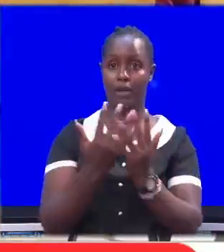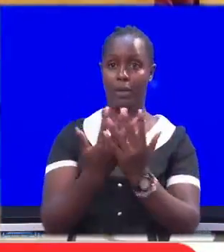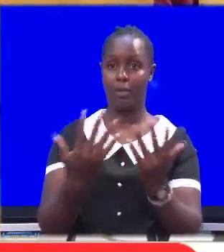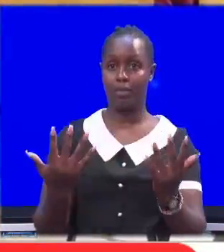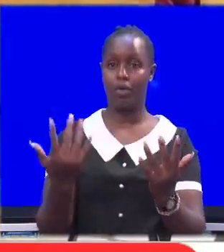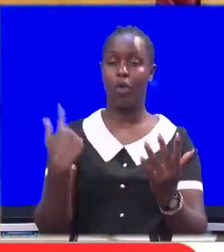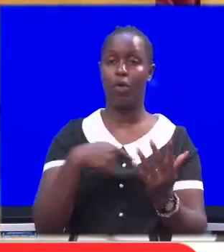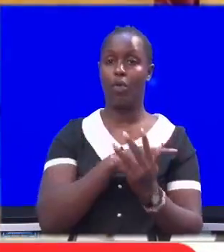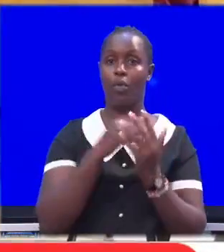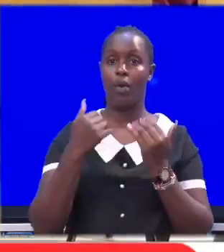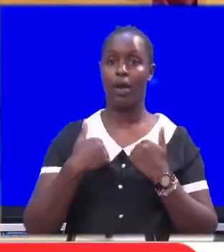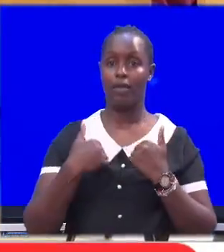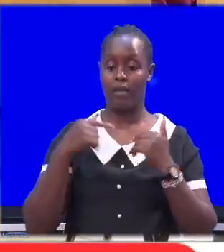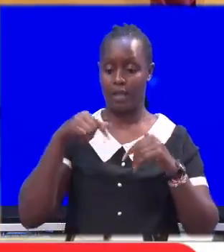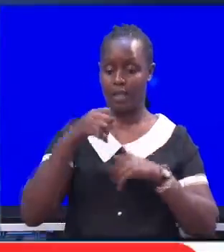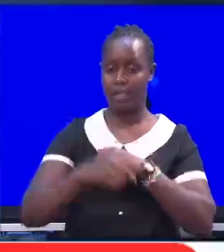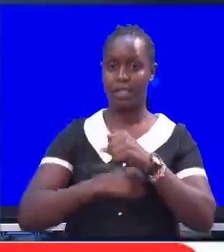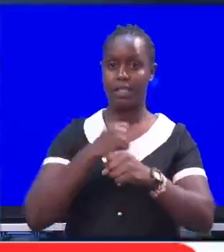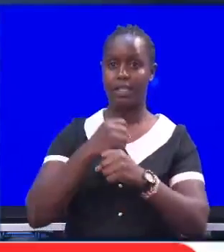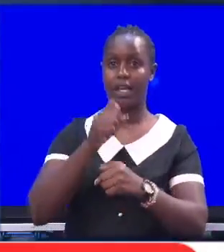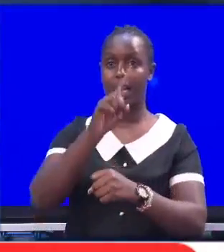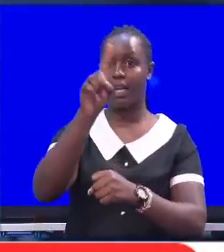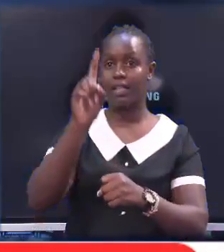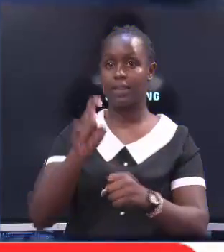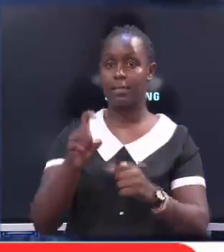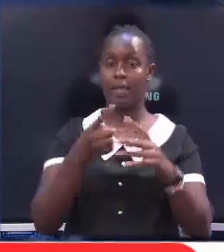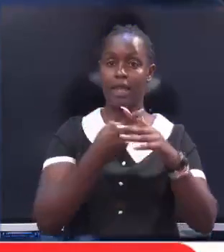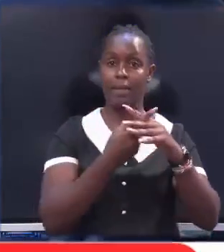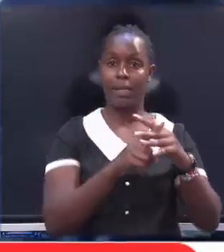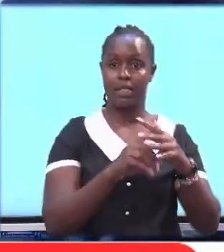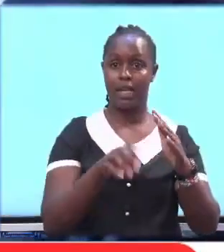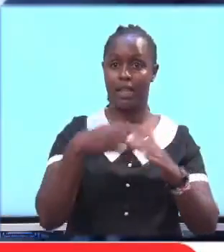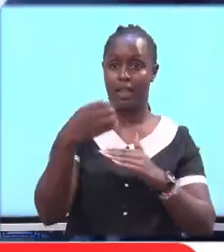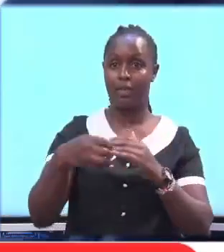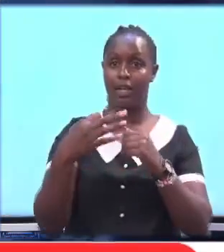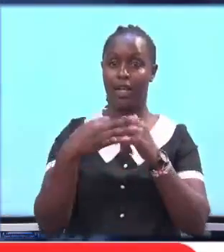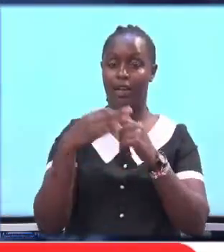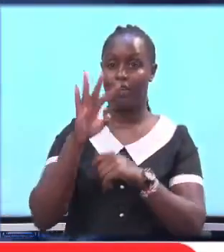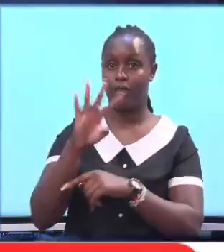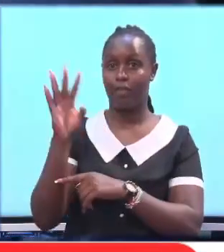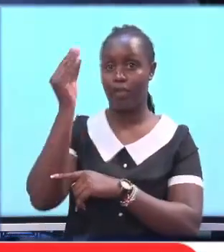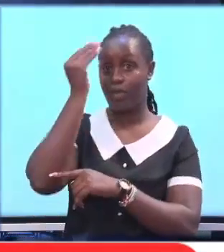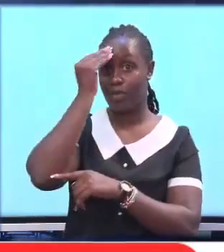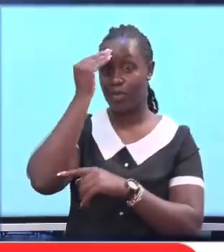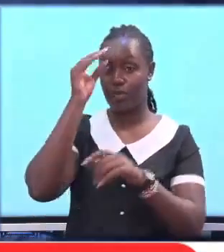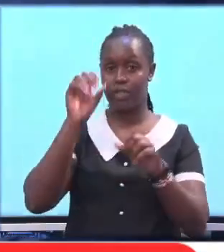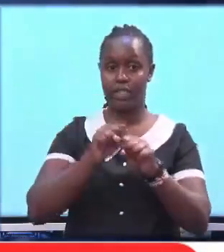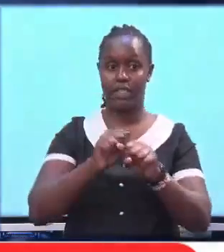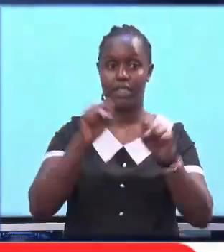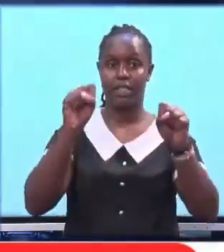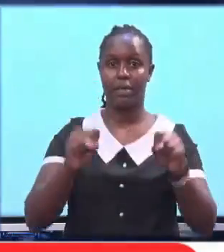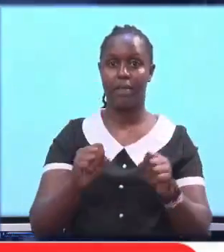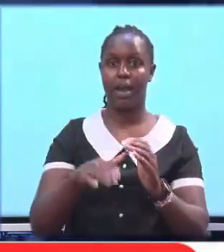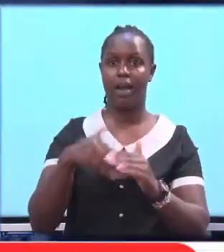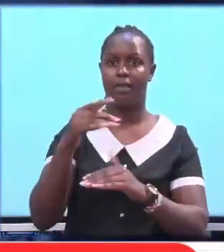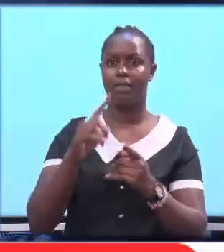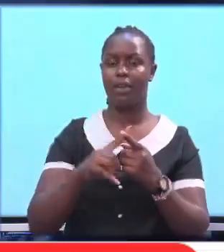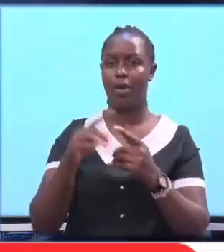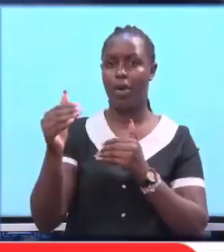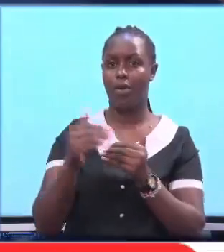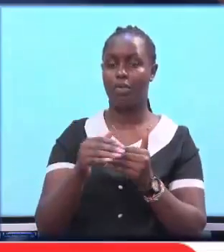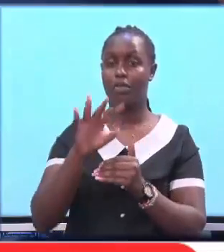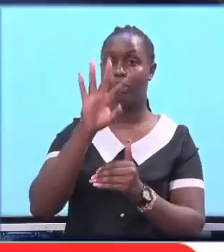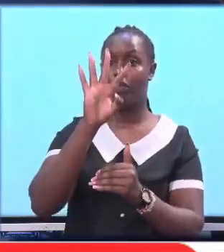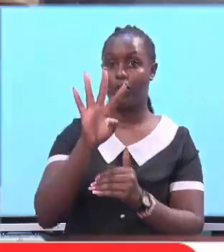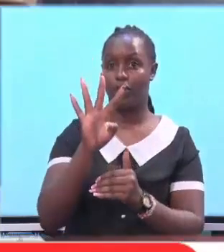This year's KCPE exam, marking the beginning of the end of the 844 education system after almost four decades.